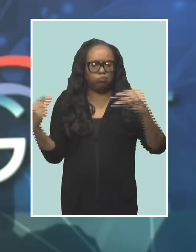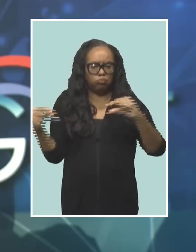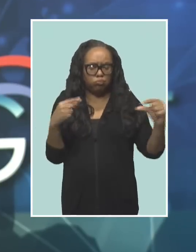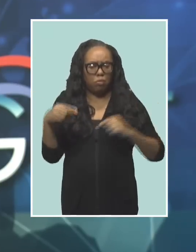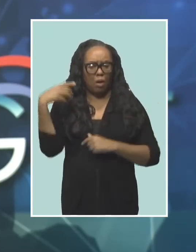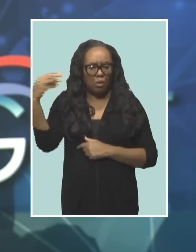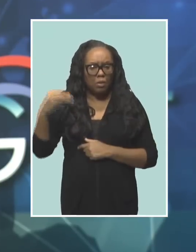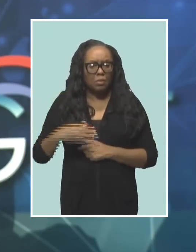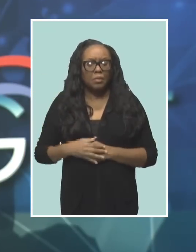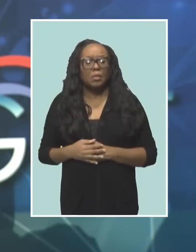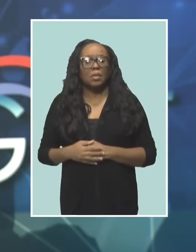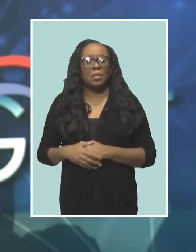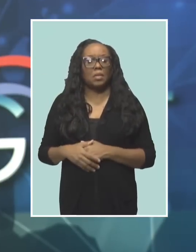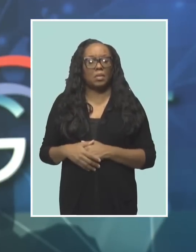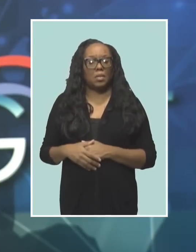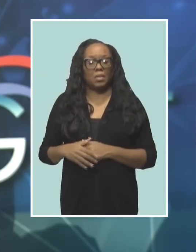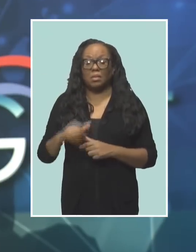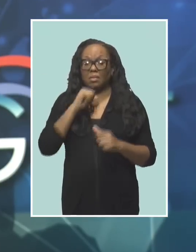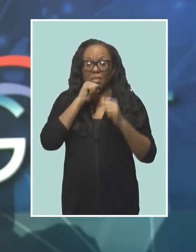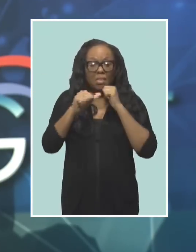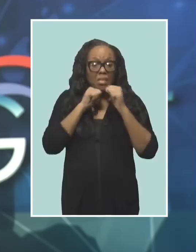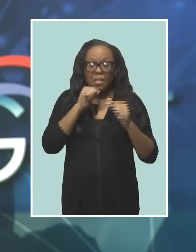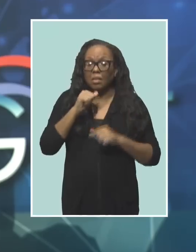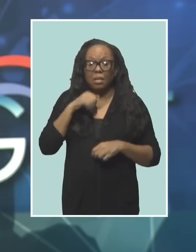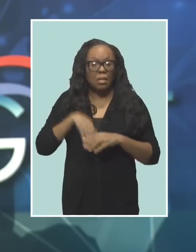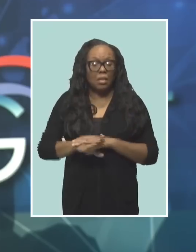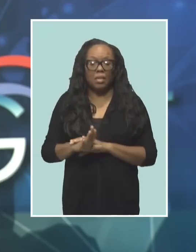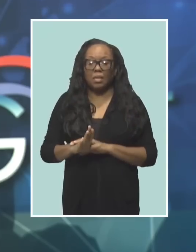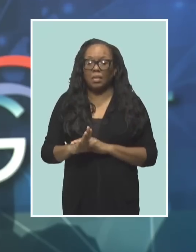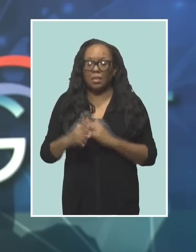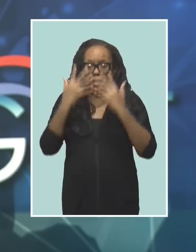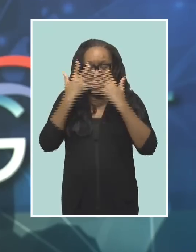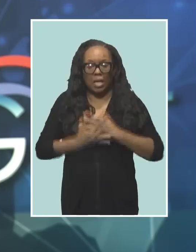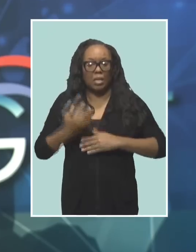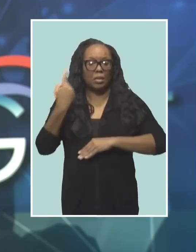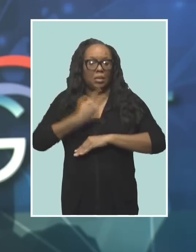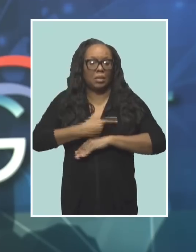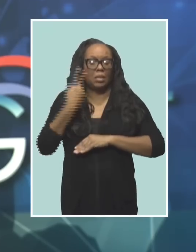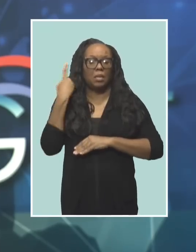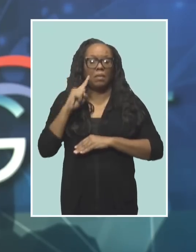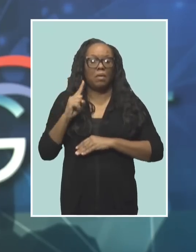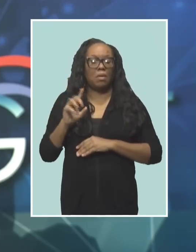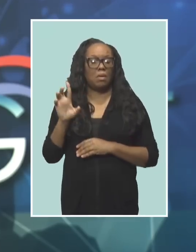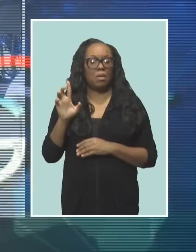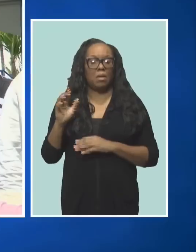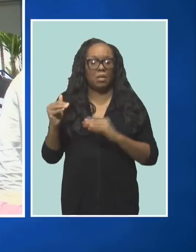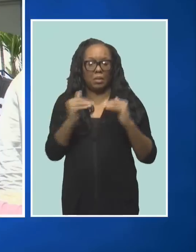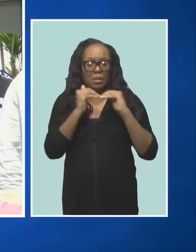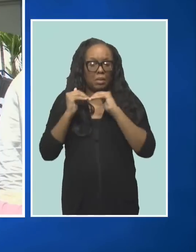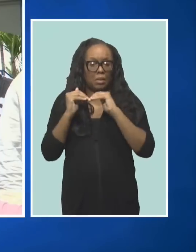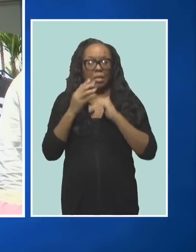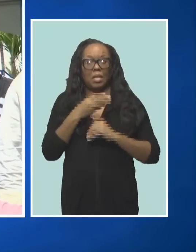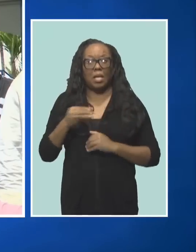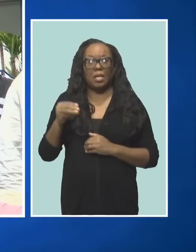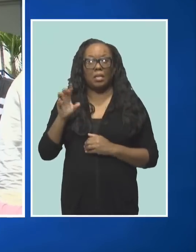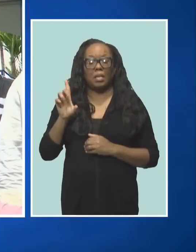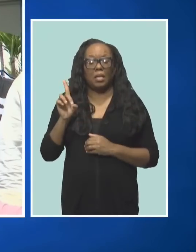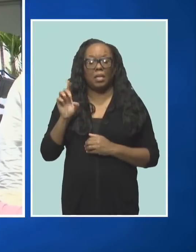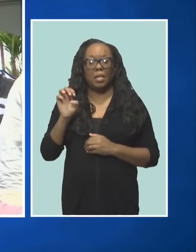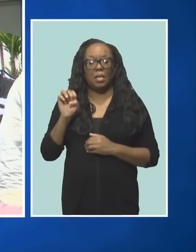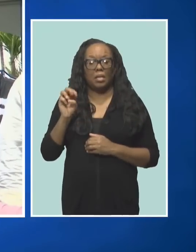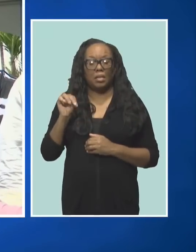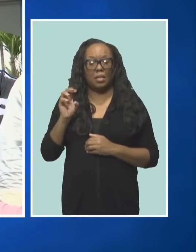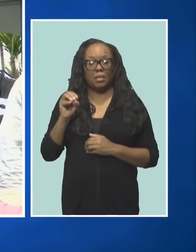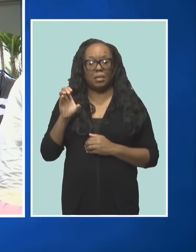Yearwood says the DLP members being denied entry is a sad day for democracy. The annual conference is